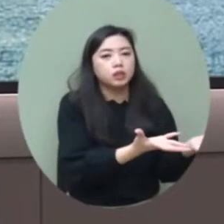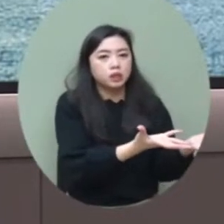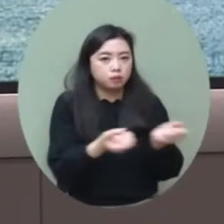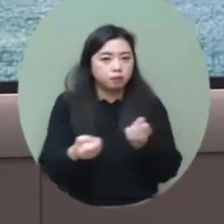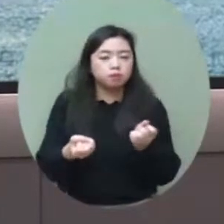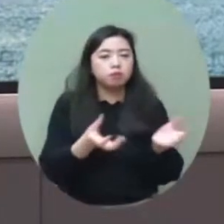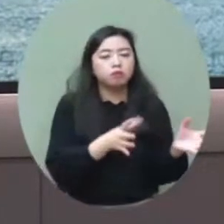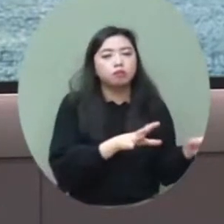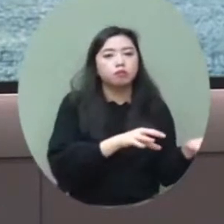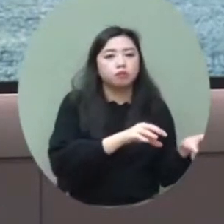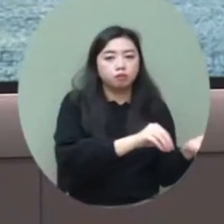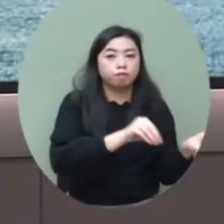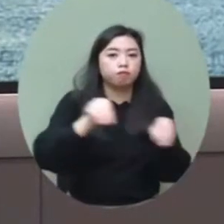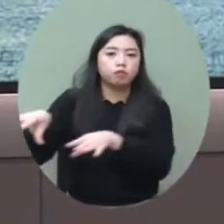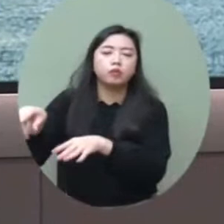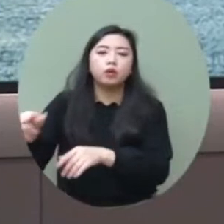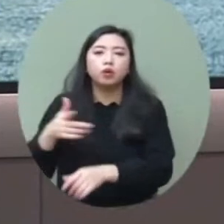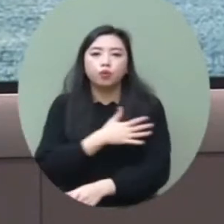a